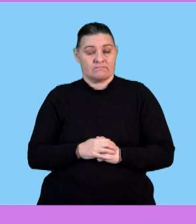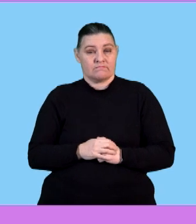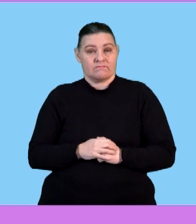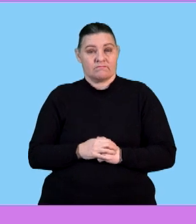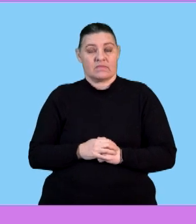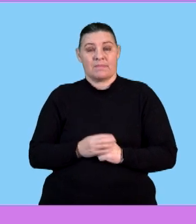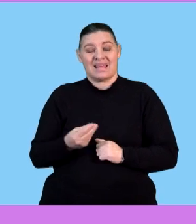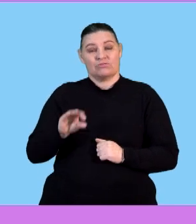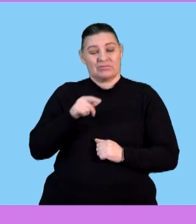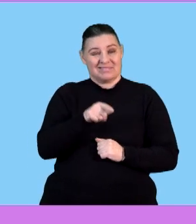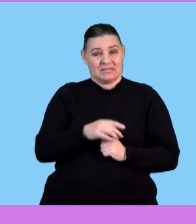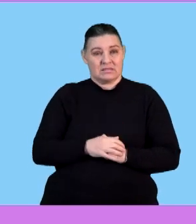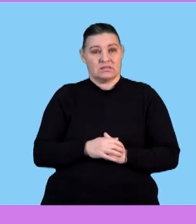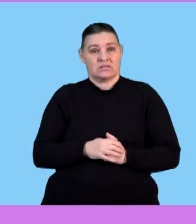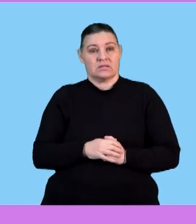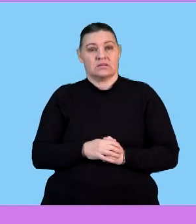which is our interest.